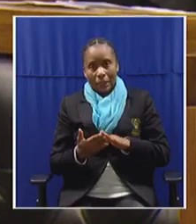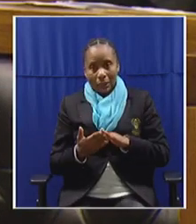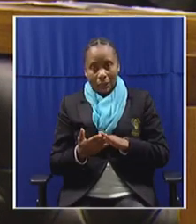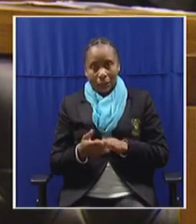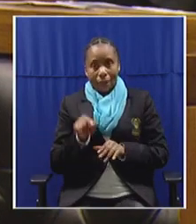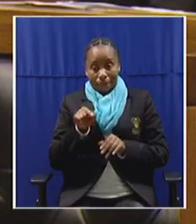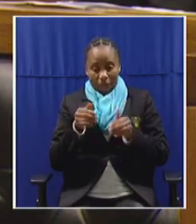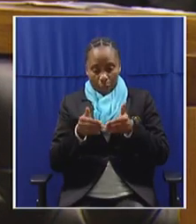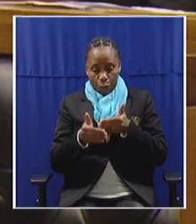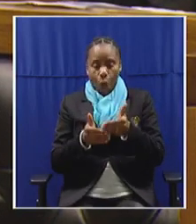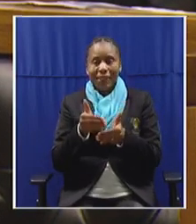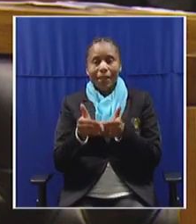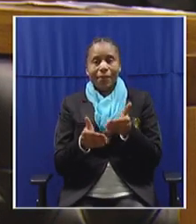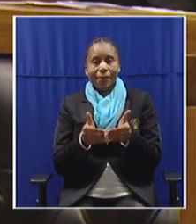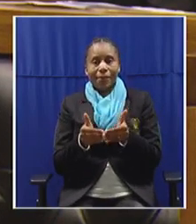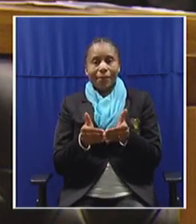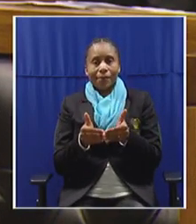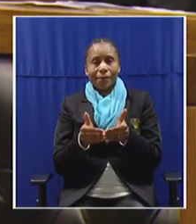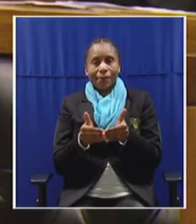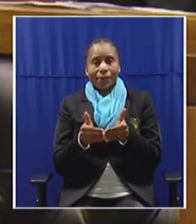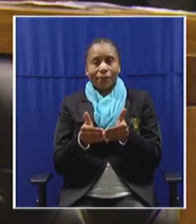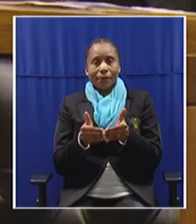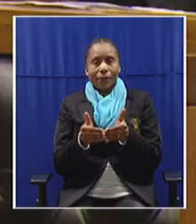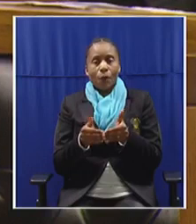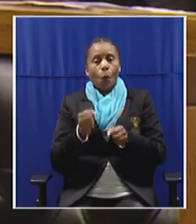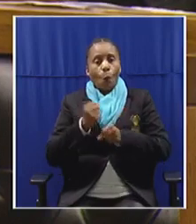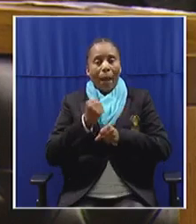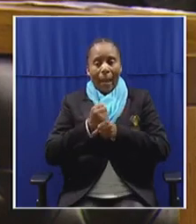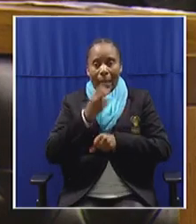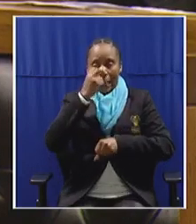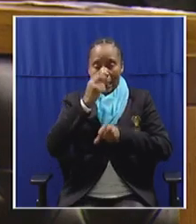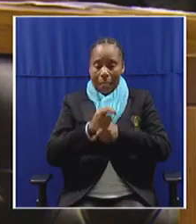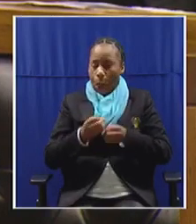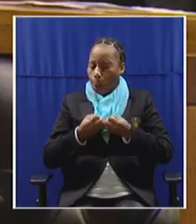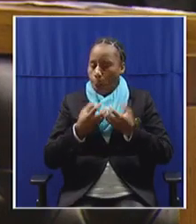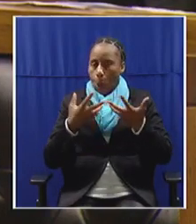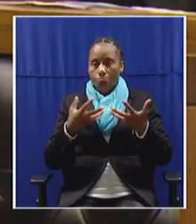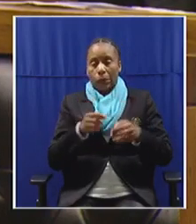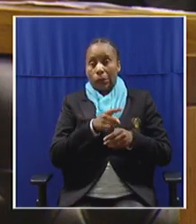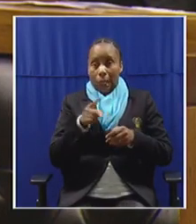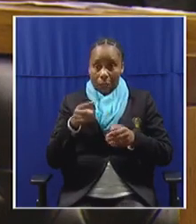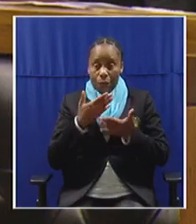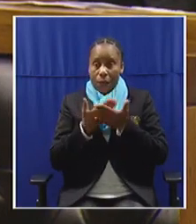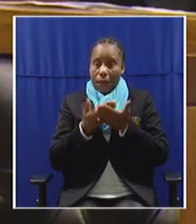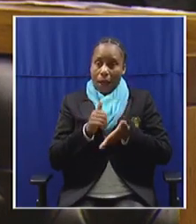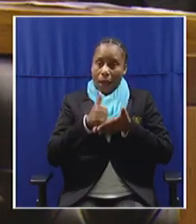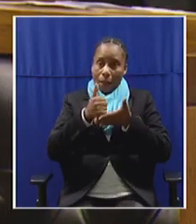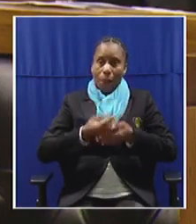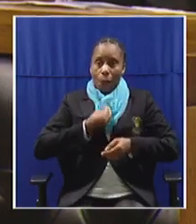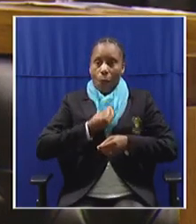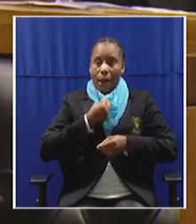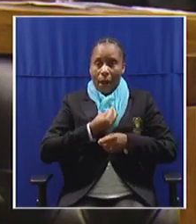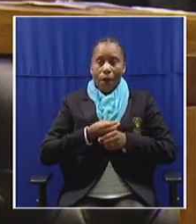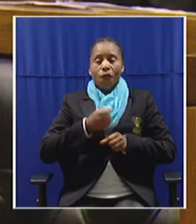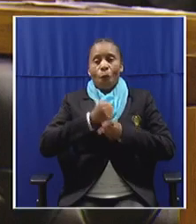process, the much needed employment to respond to the present youth unemployment challenge could